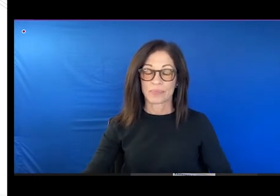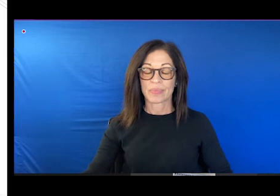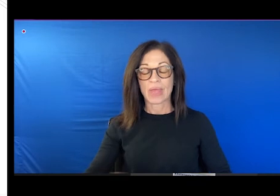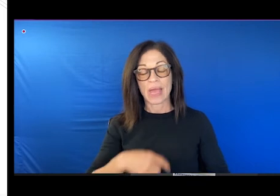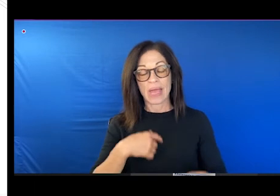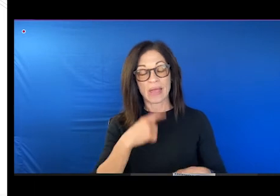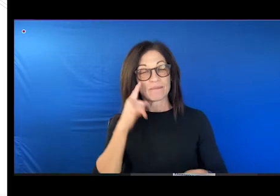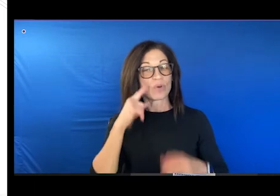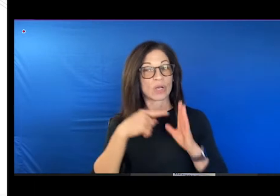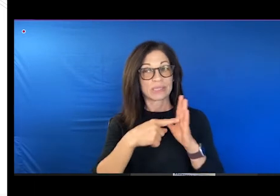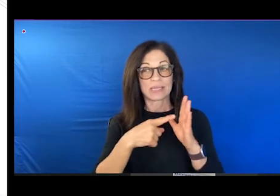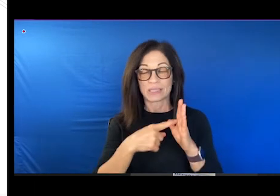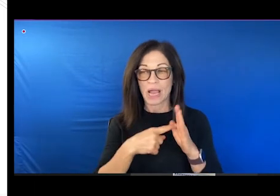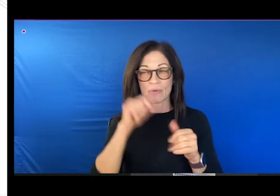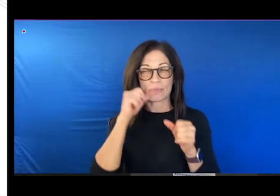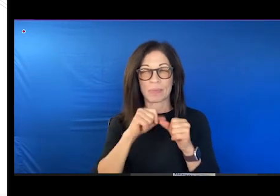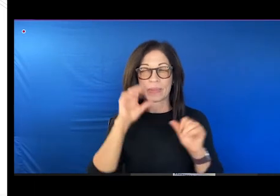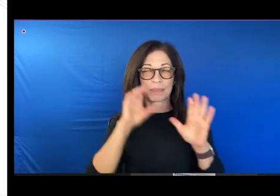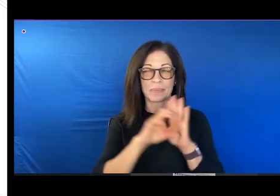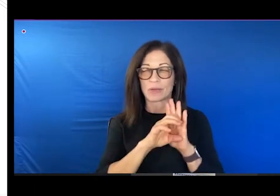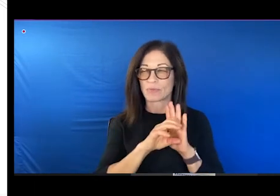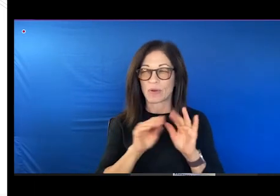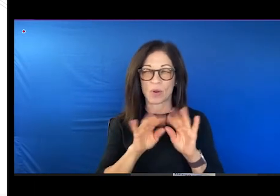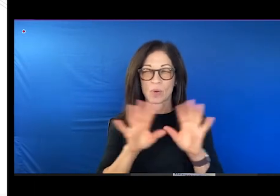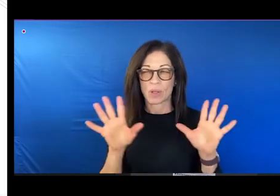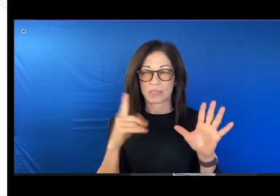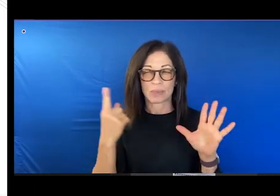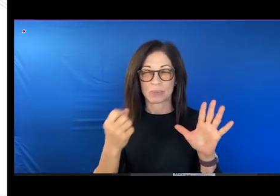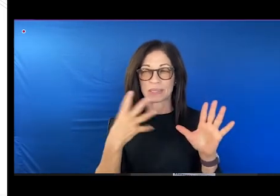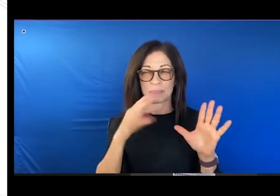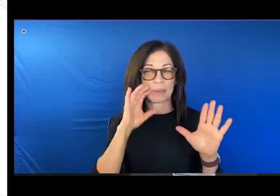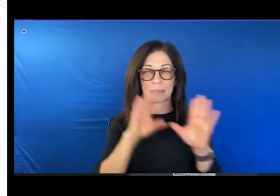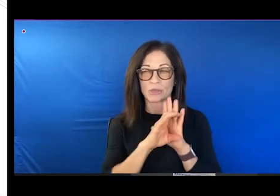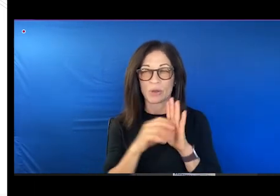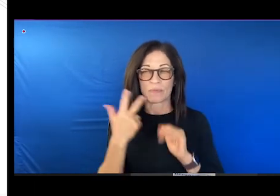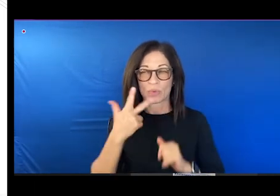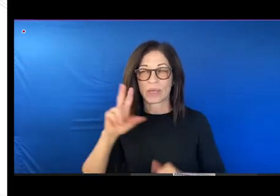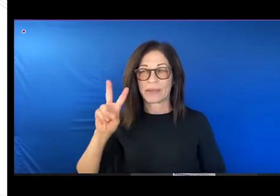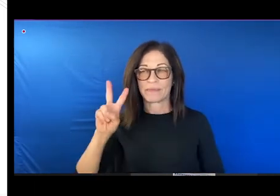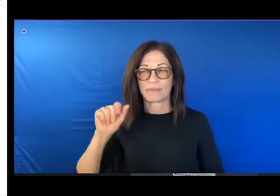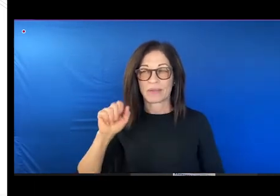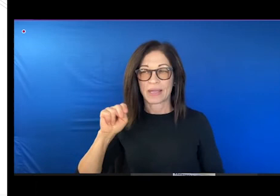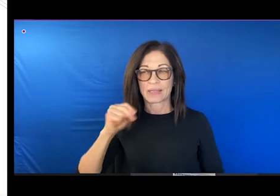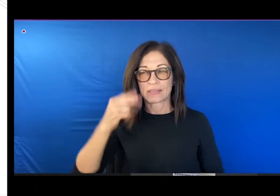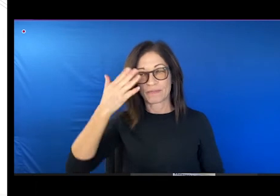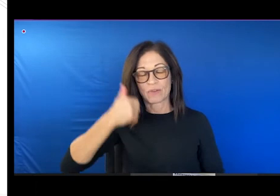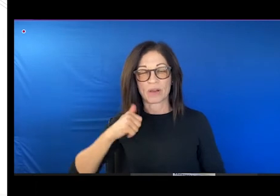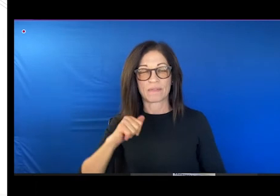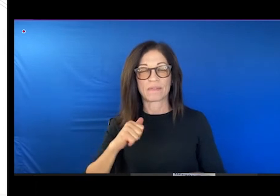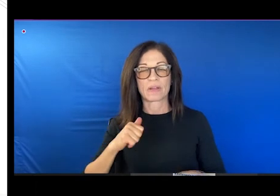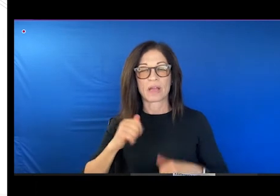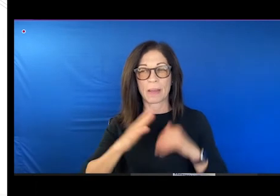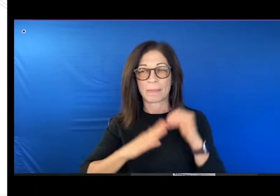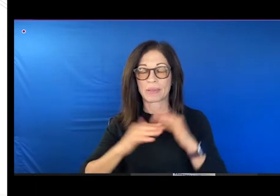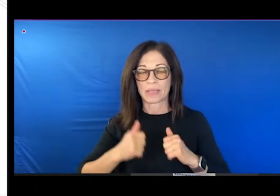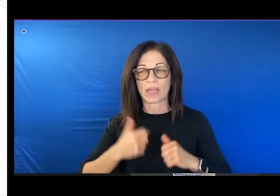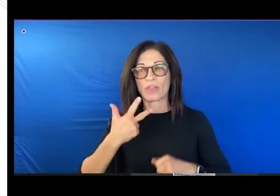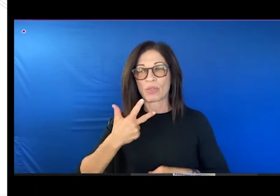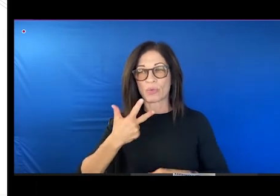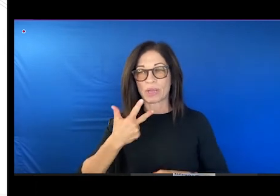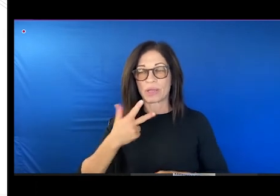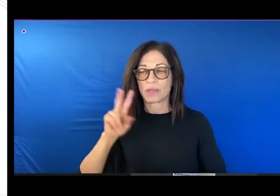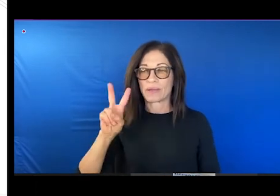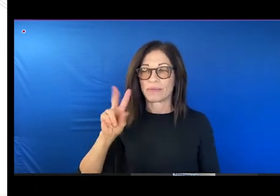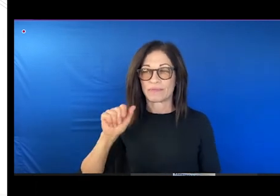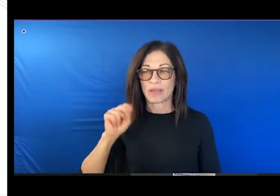picture vividly, someone sent me a picture of 3 vans in front of an apartment, the same building. There were